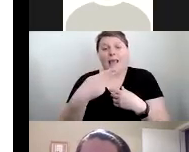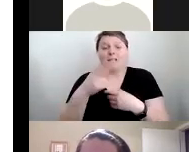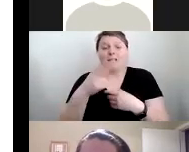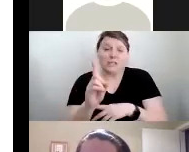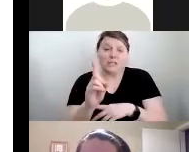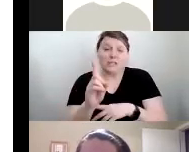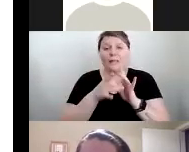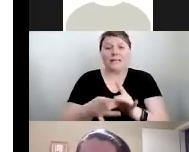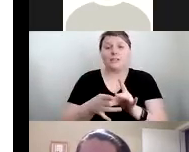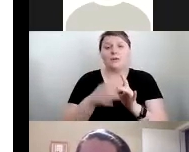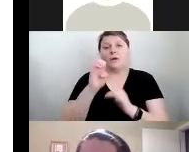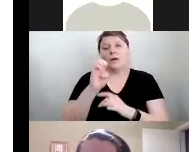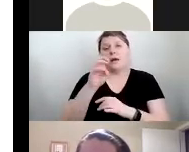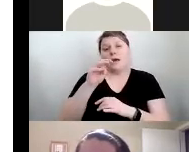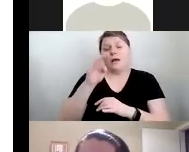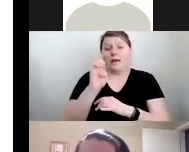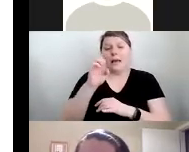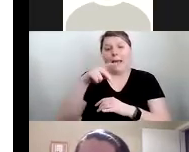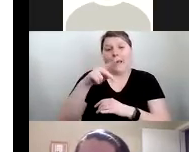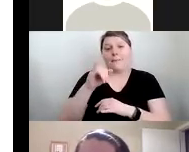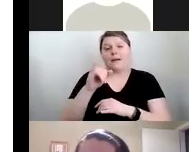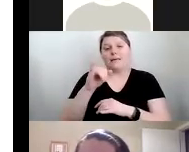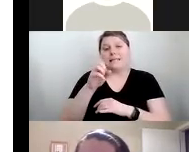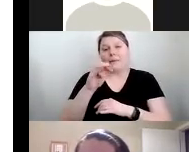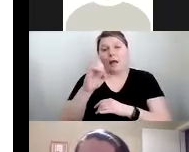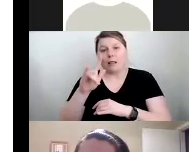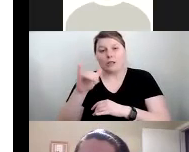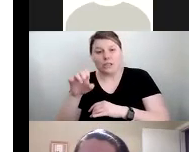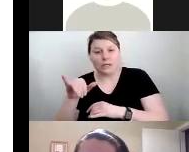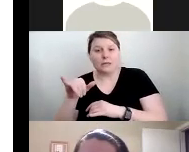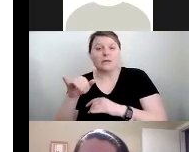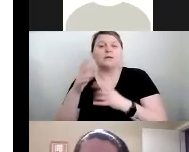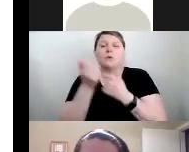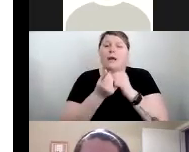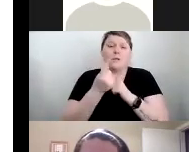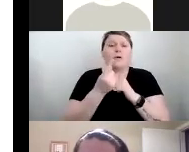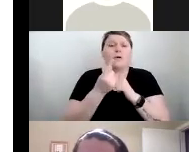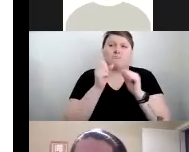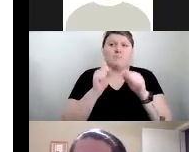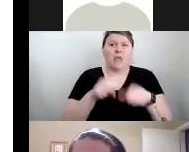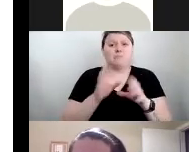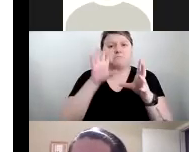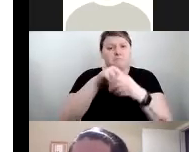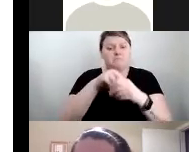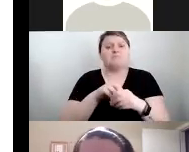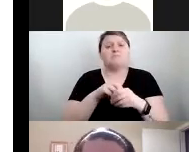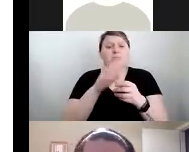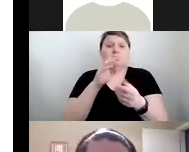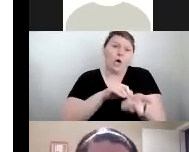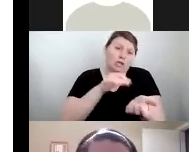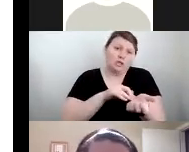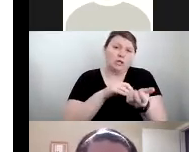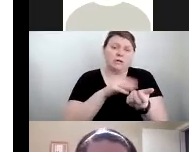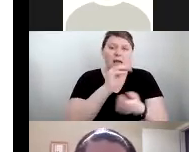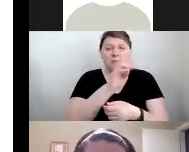these career fields can go in to become an EIS officer, at least as far as the MDs, the doctors. I